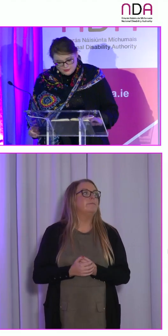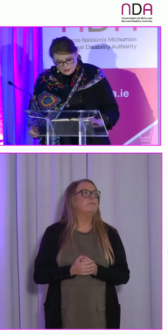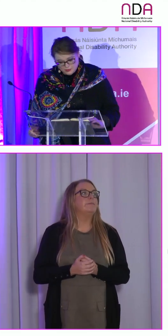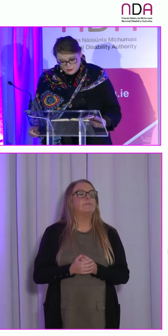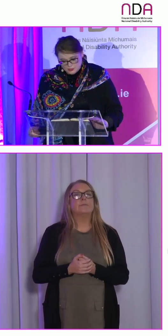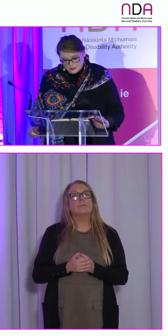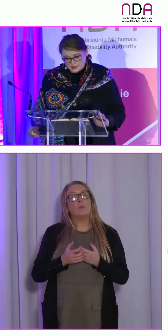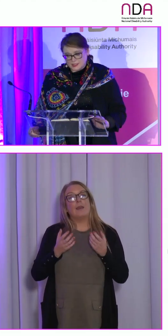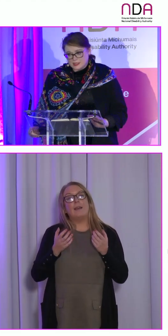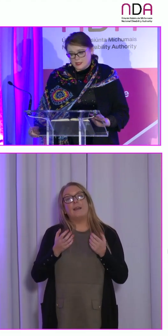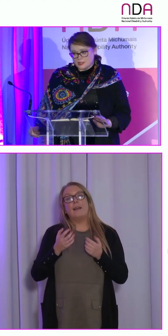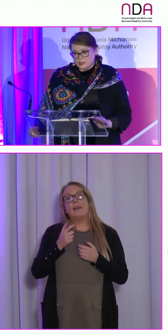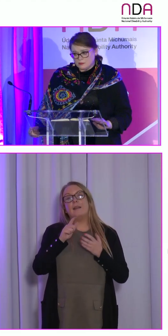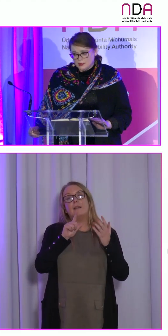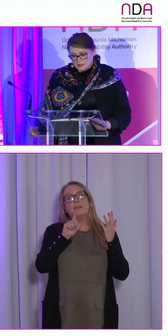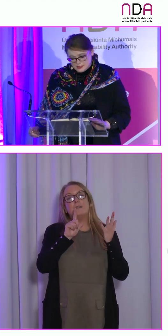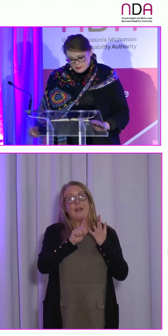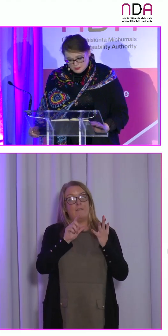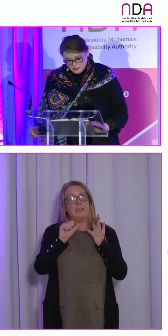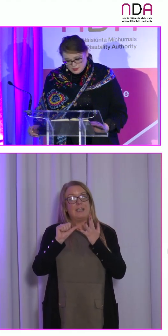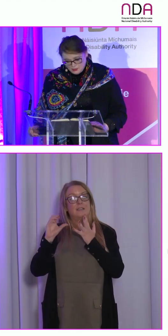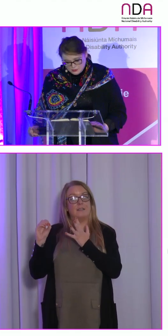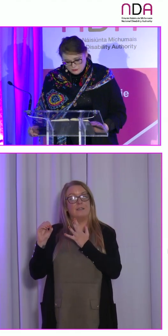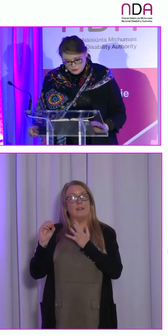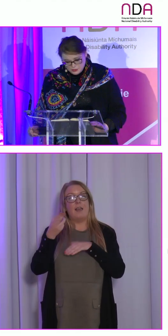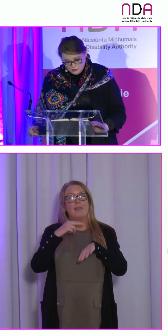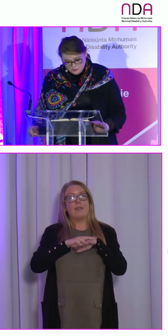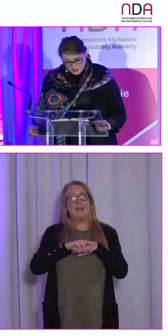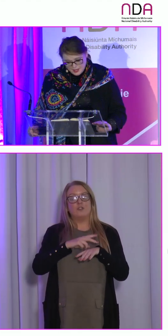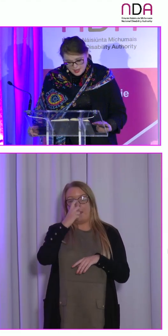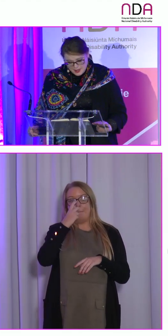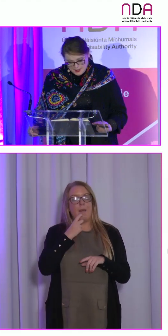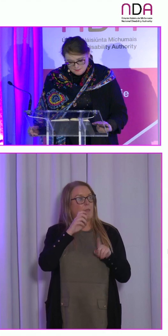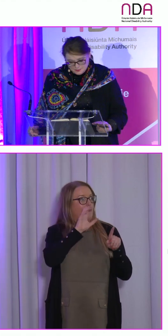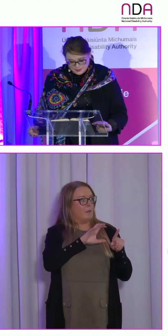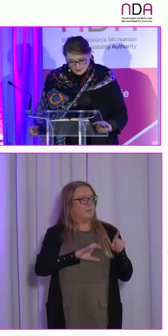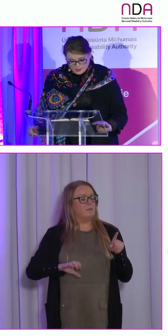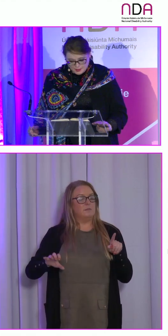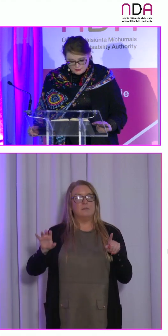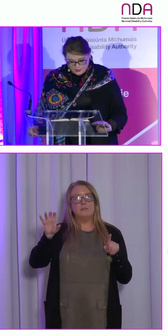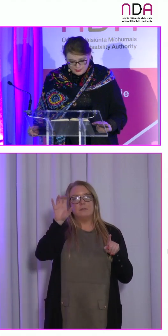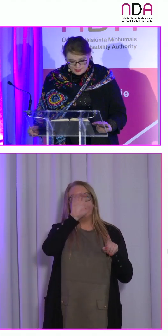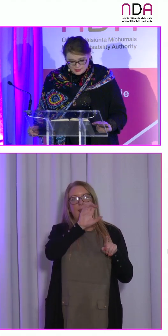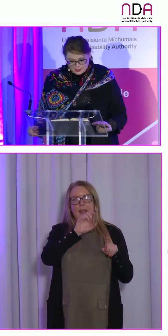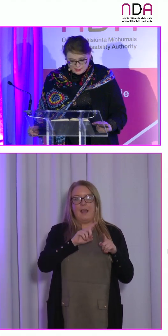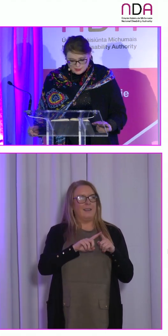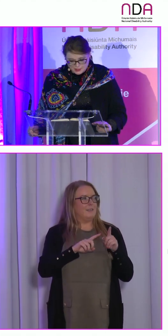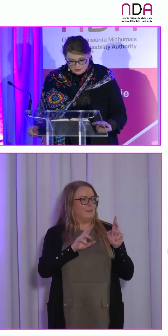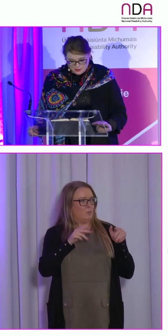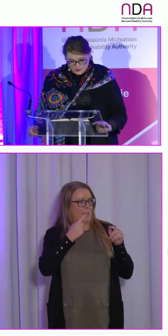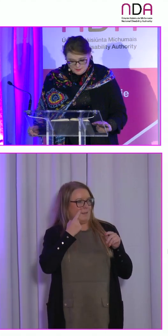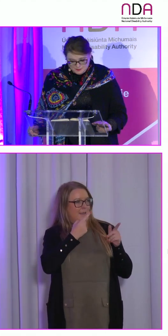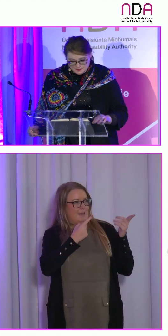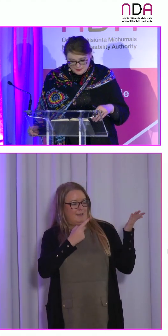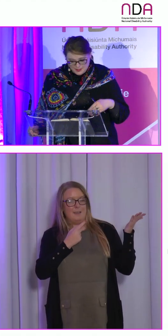We have 716 national monuments that we look after for you, and I have highlighted the challenges